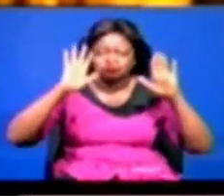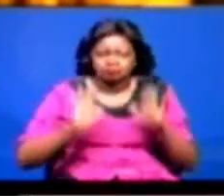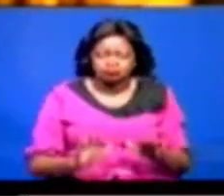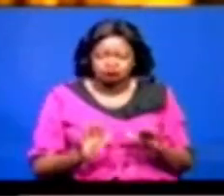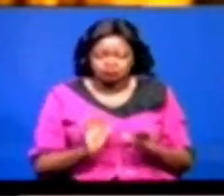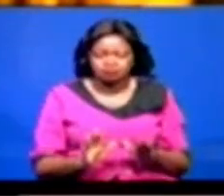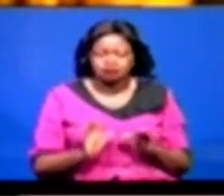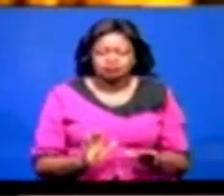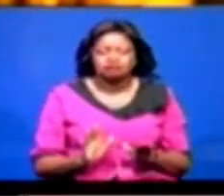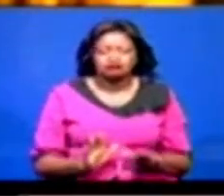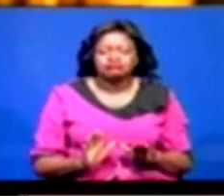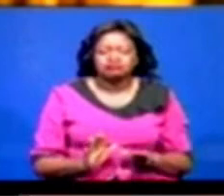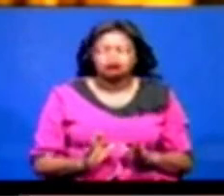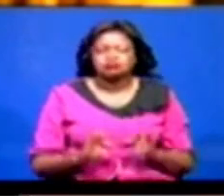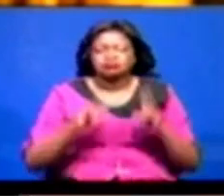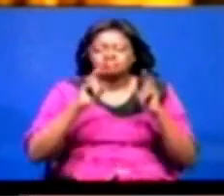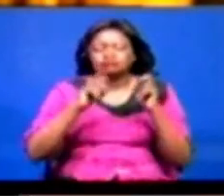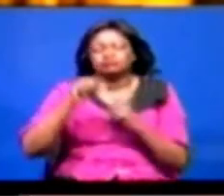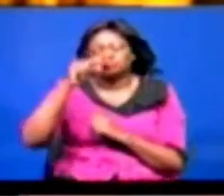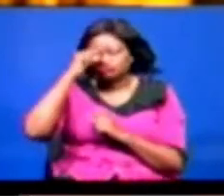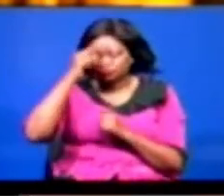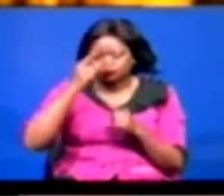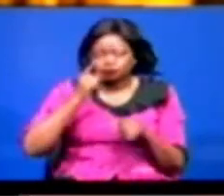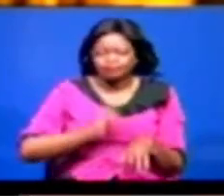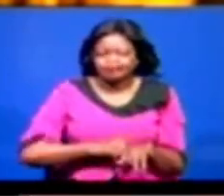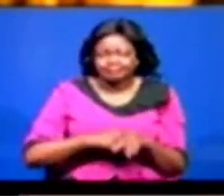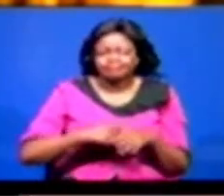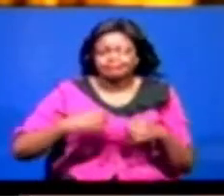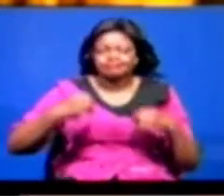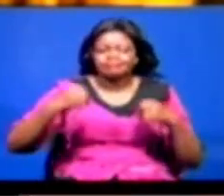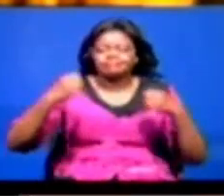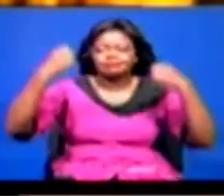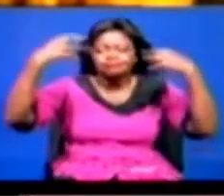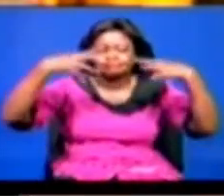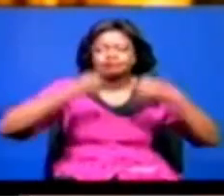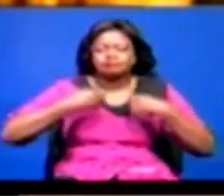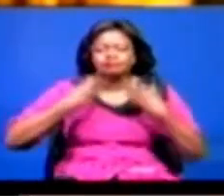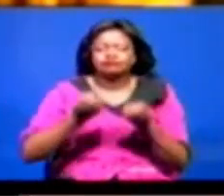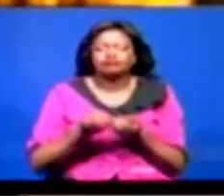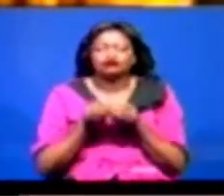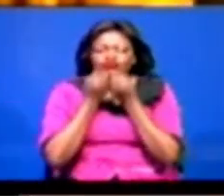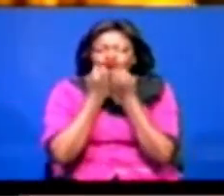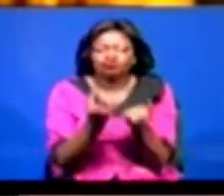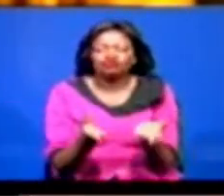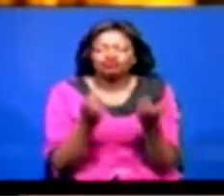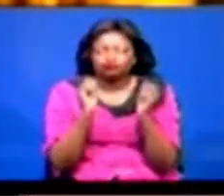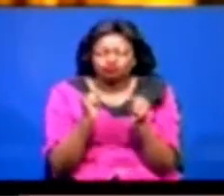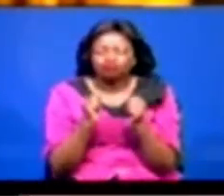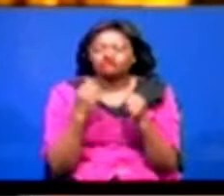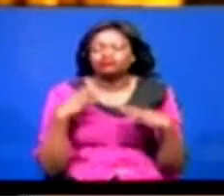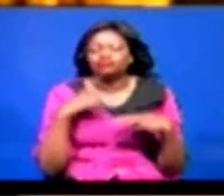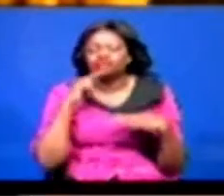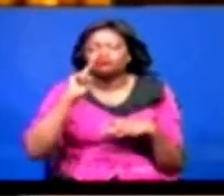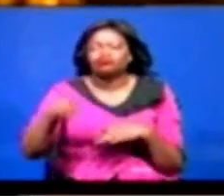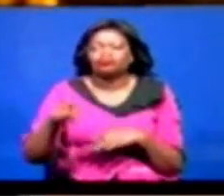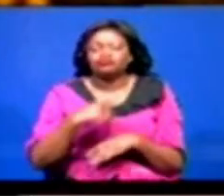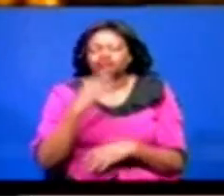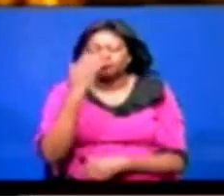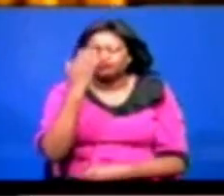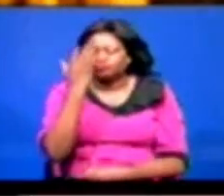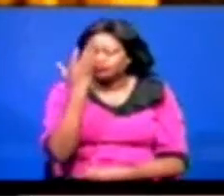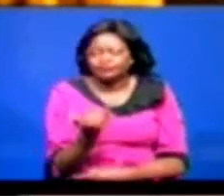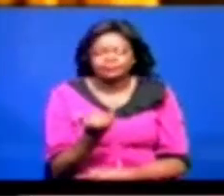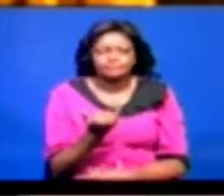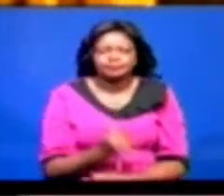governance. So when you are being transparent by providing information, how can you be vilified for that? My lords,